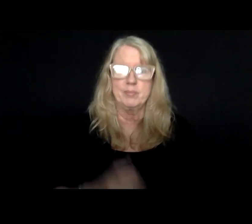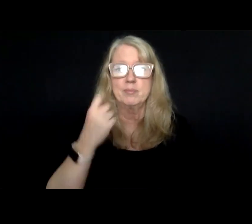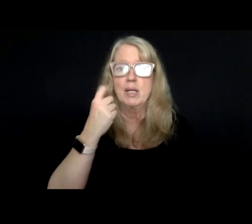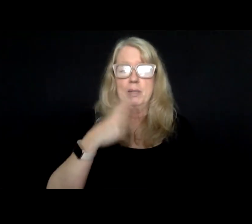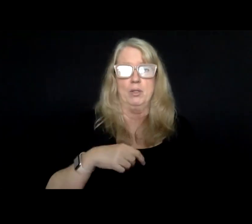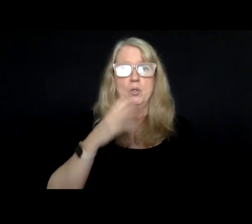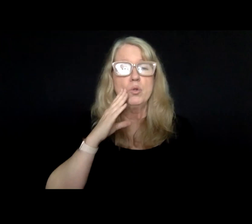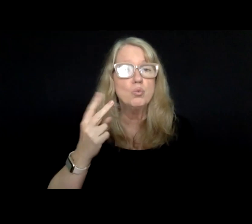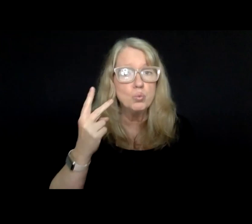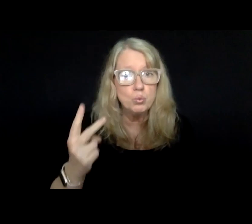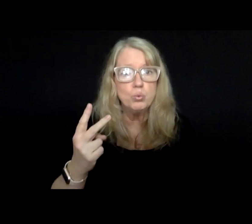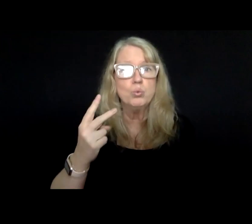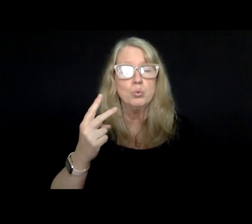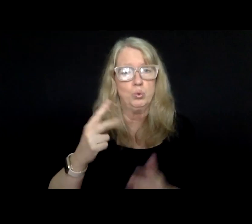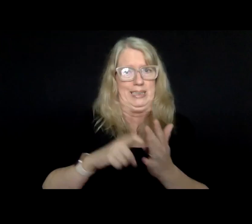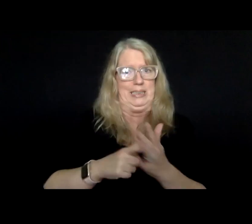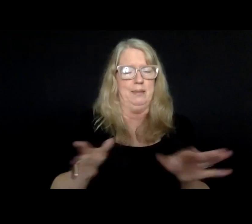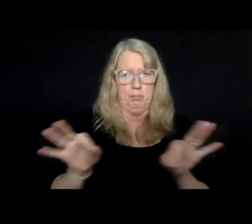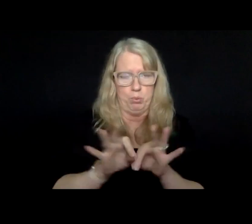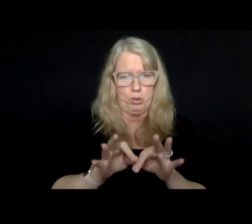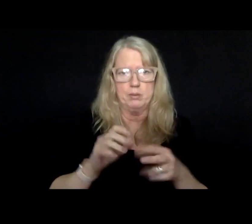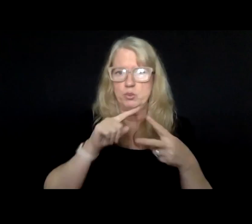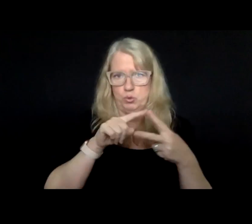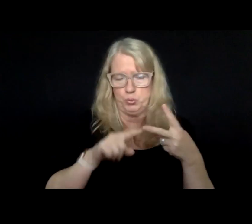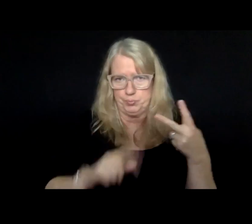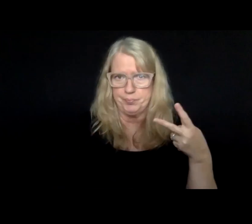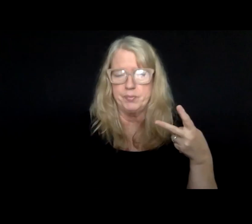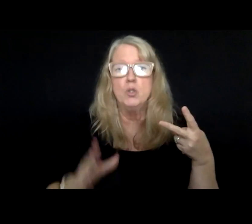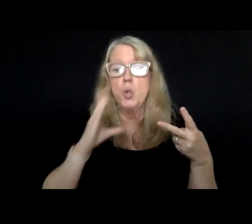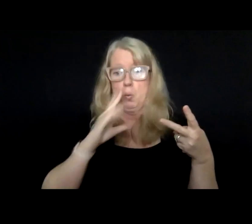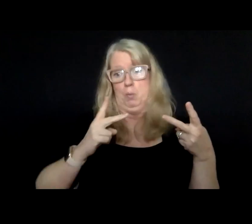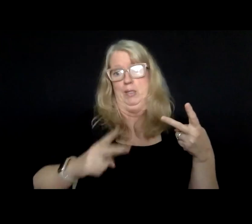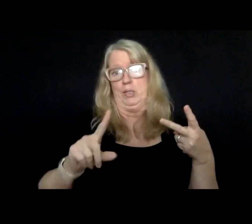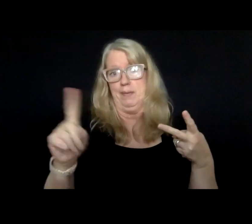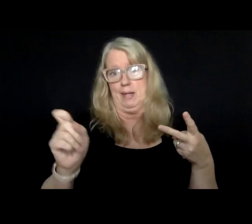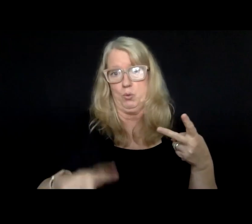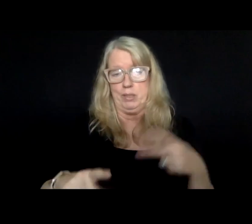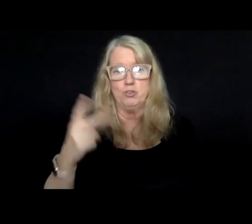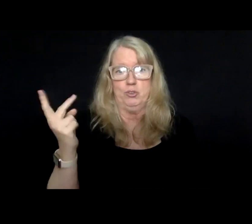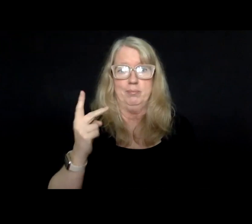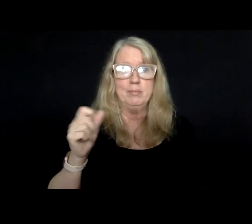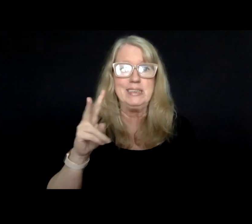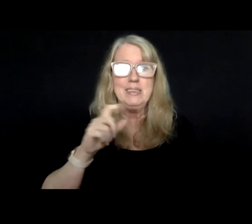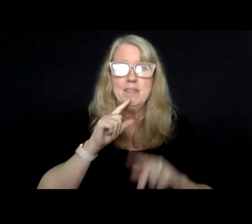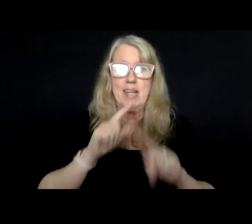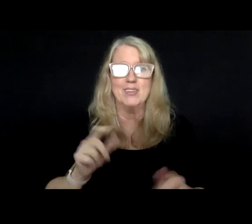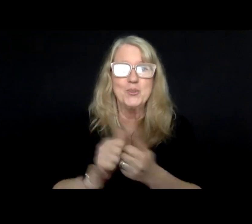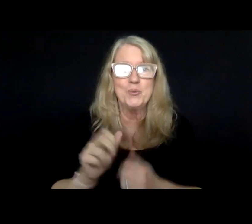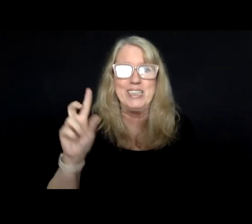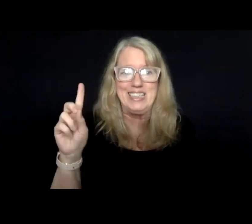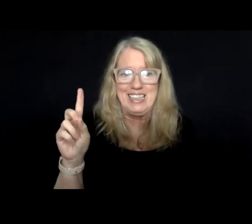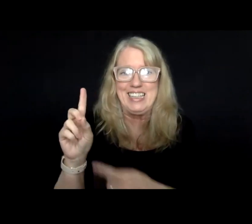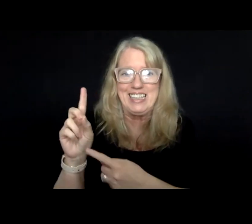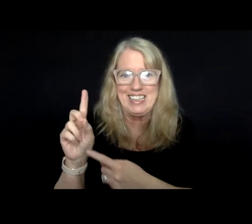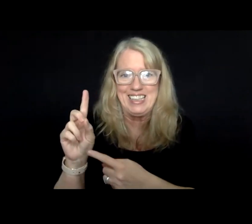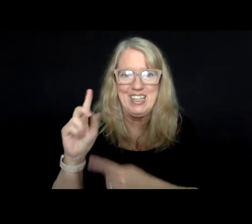two key pieces to this. When we look at that question, Steve and I answered it with D, because